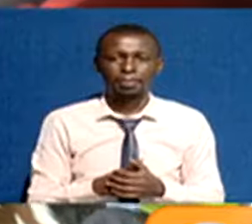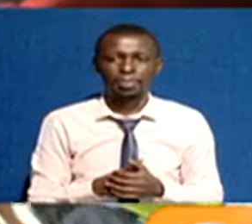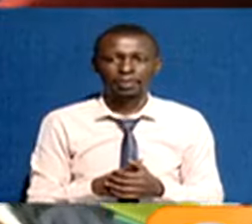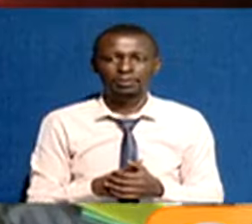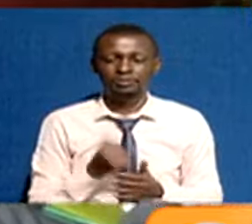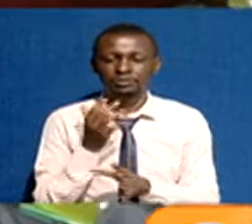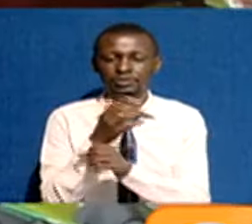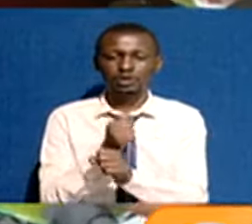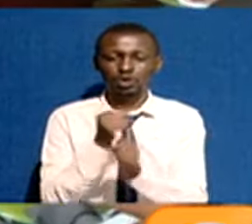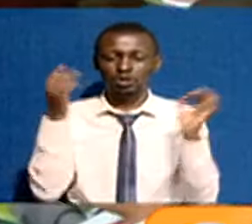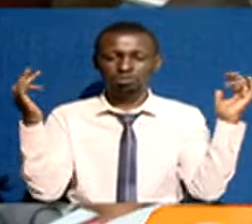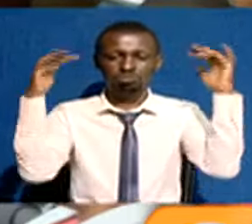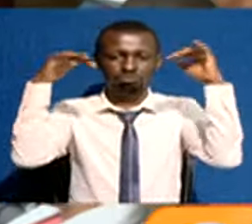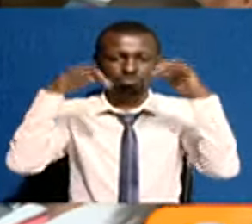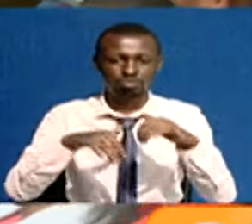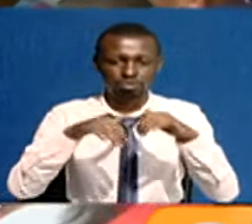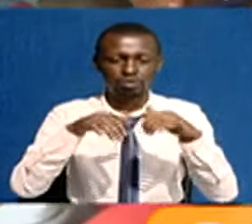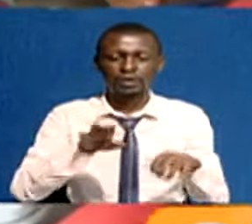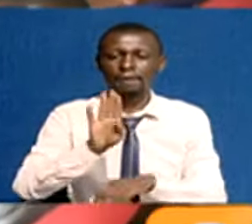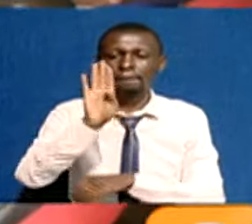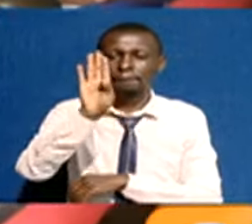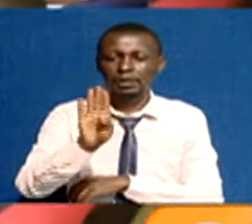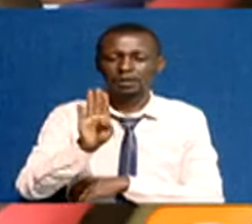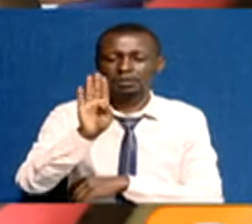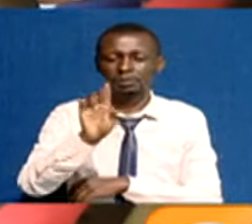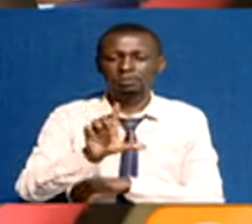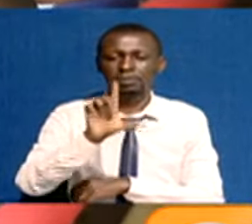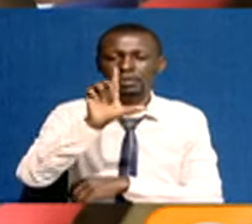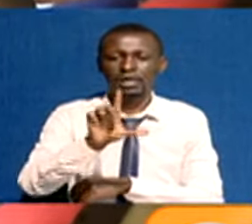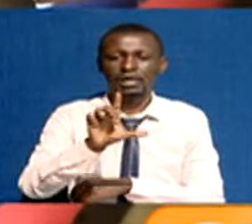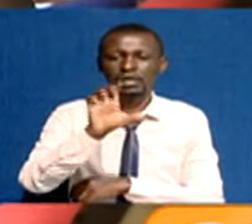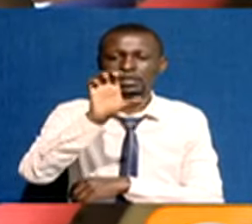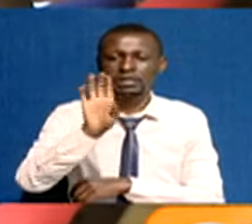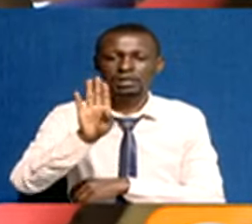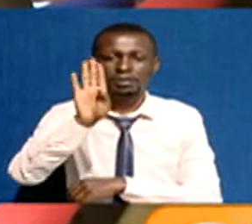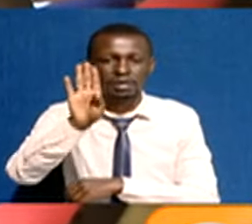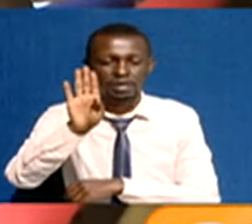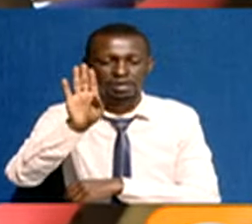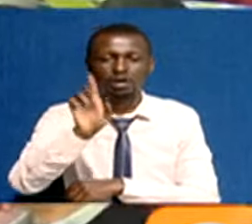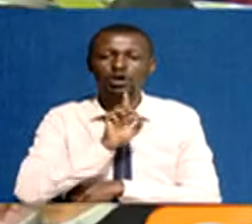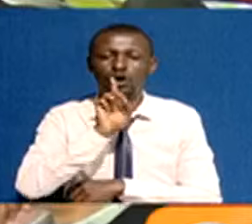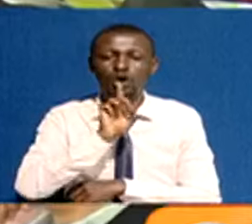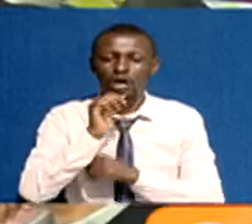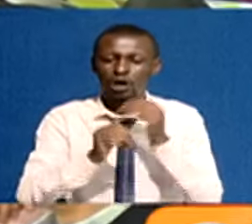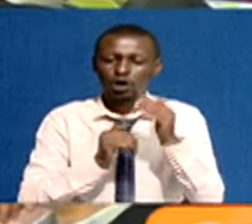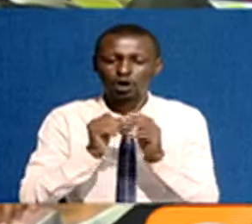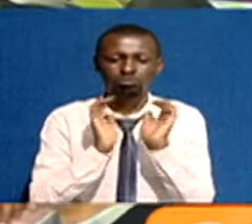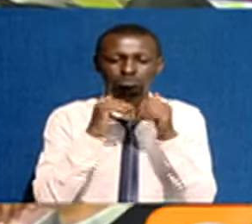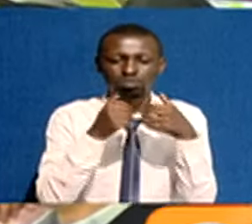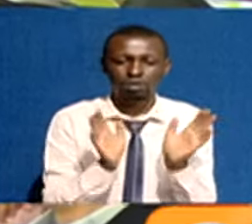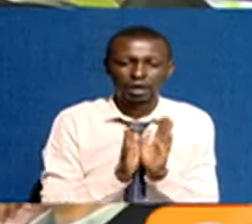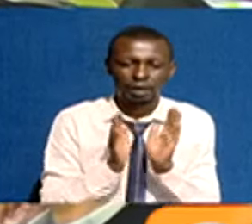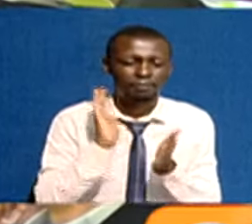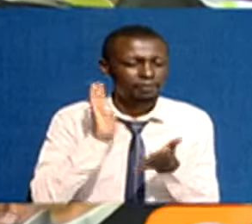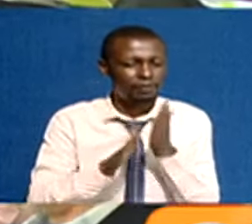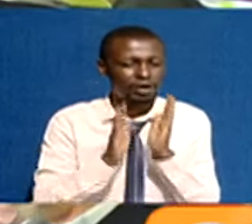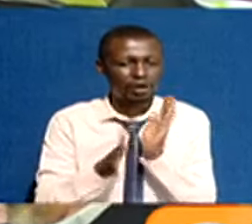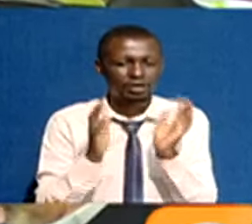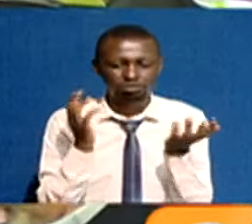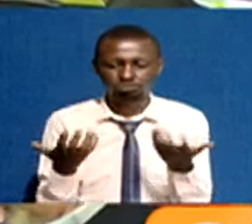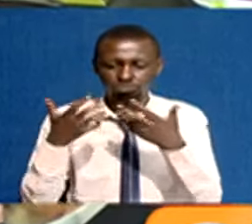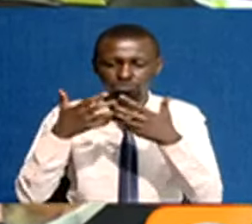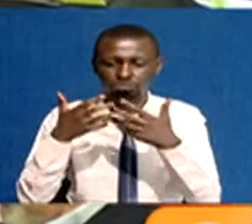stakeholder engagement, the Betting Control and Licensing Board has directed all betting firms to make haste with the transition towards the